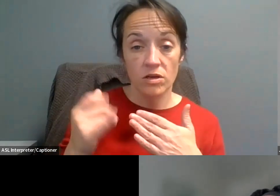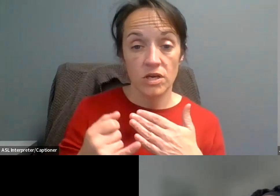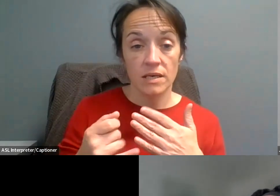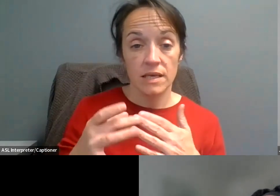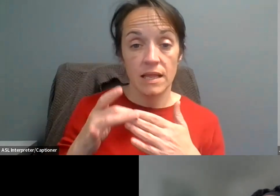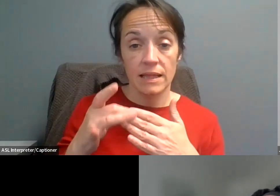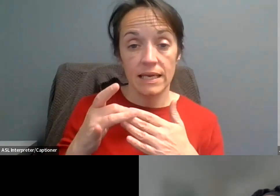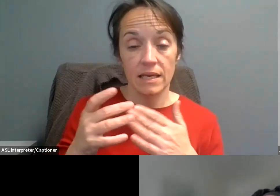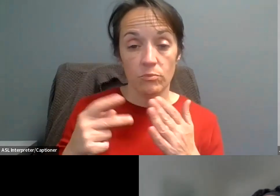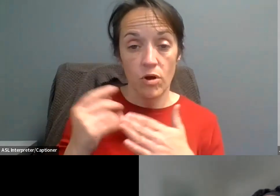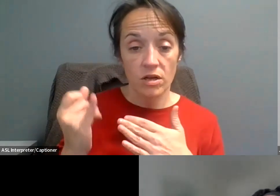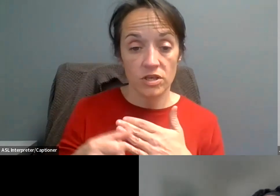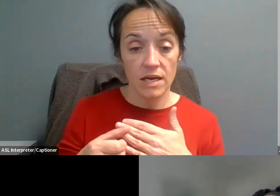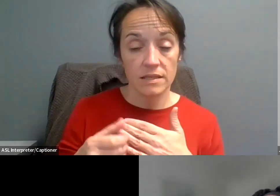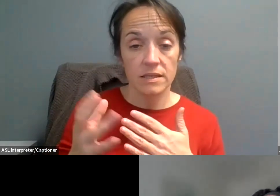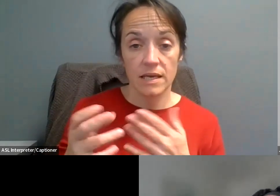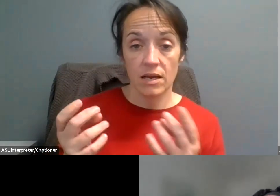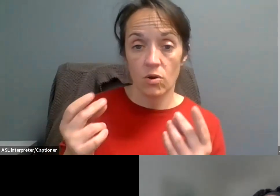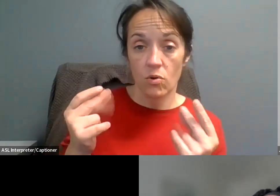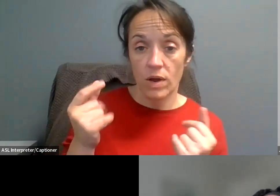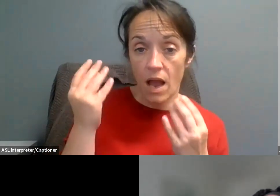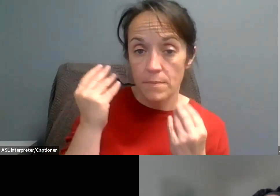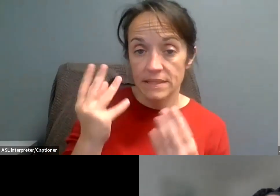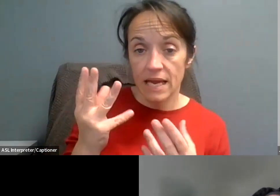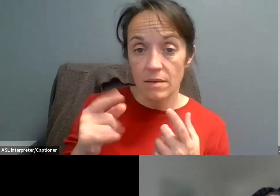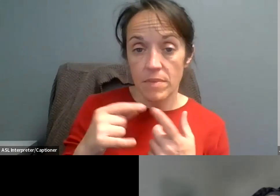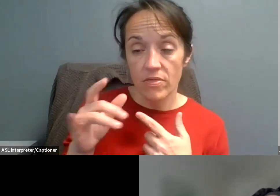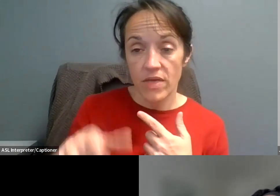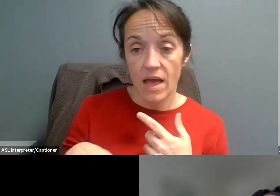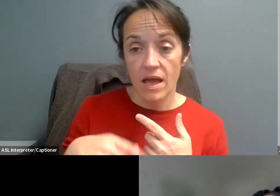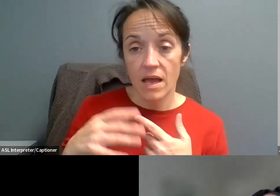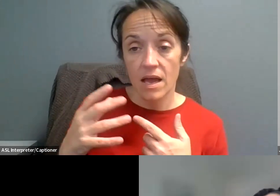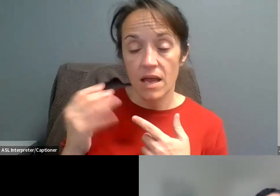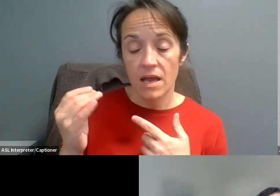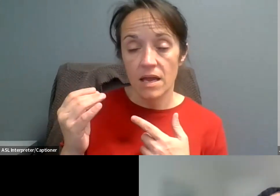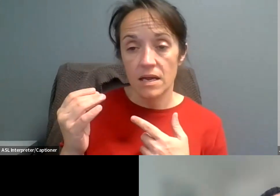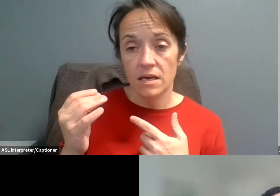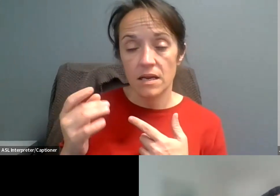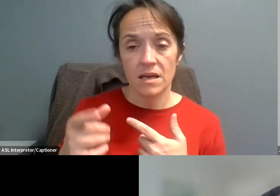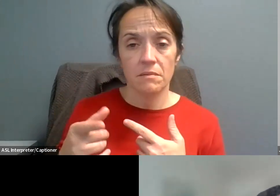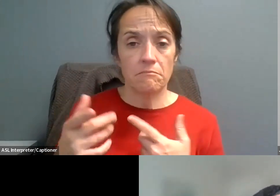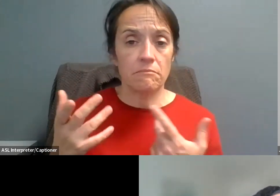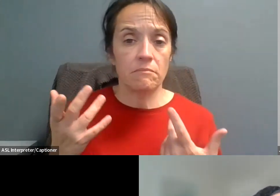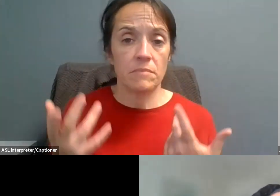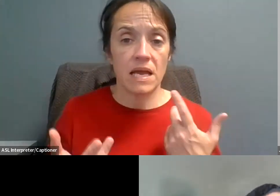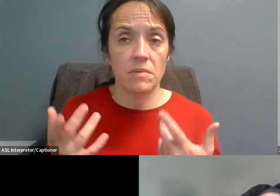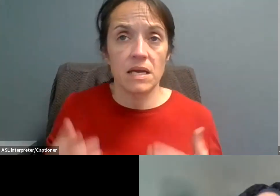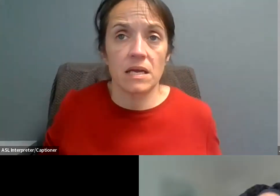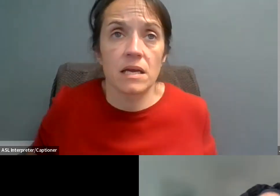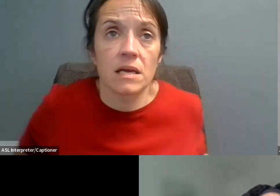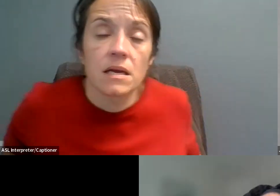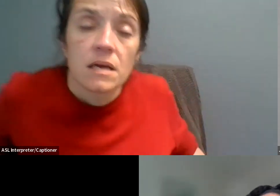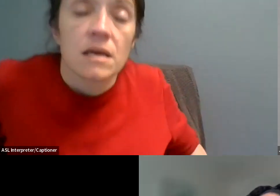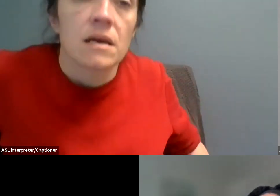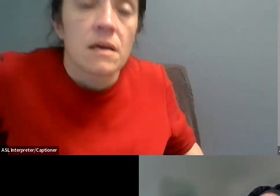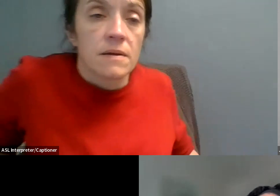that? And then a question about what this may have been addressed, but about seeing when results are submitted.